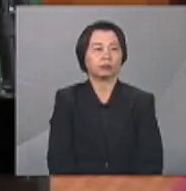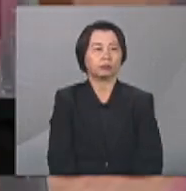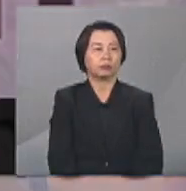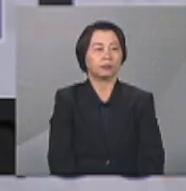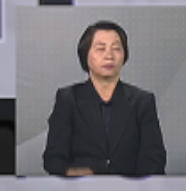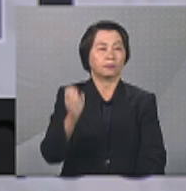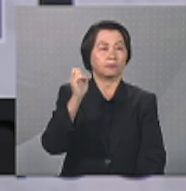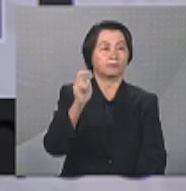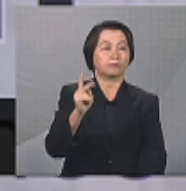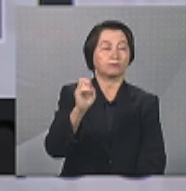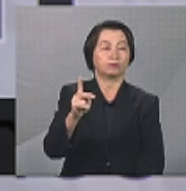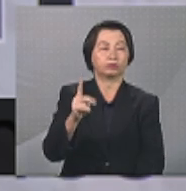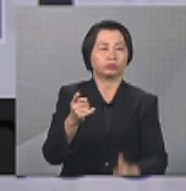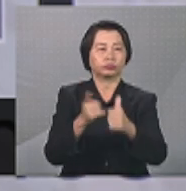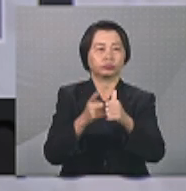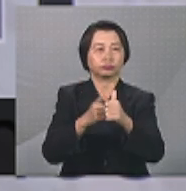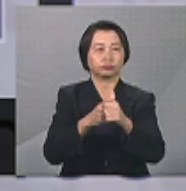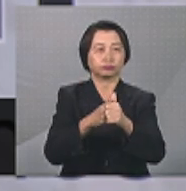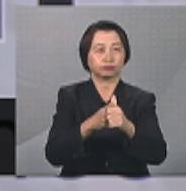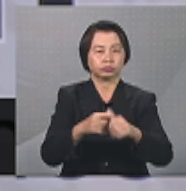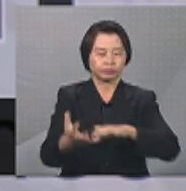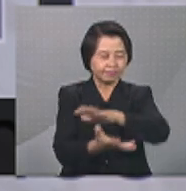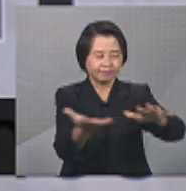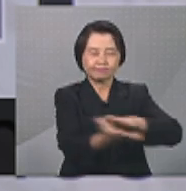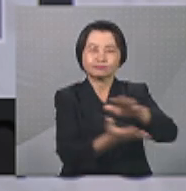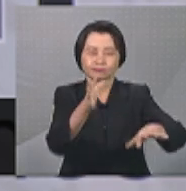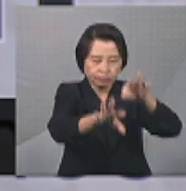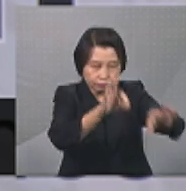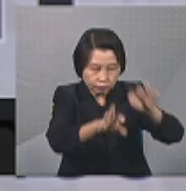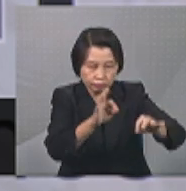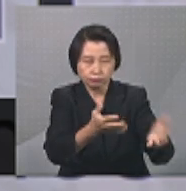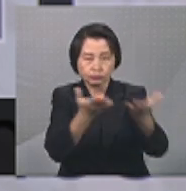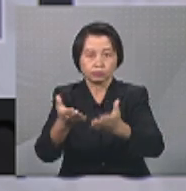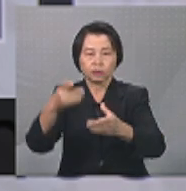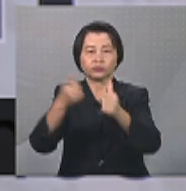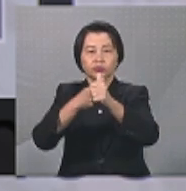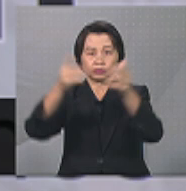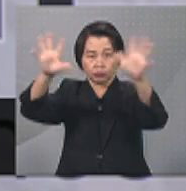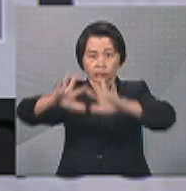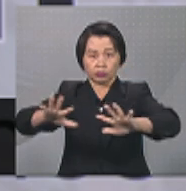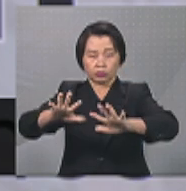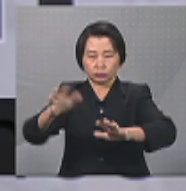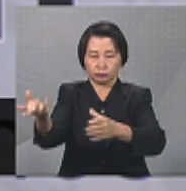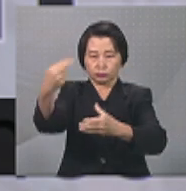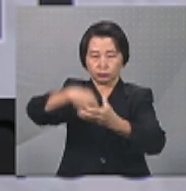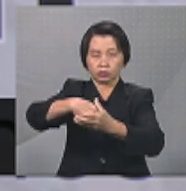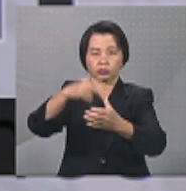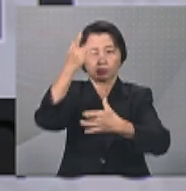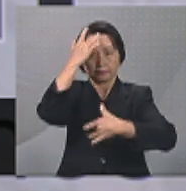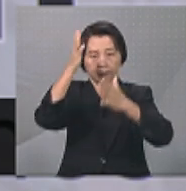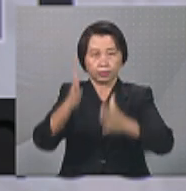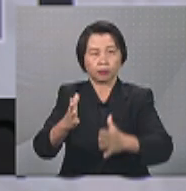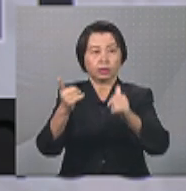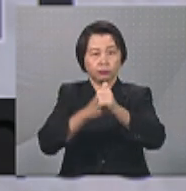Okay. First, the remdesivir, I think we are the first in the Asian country to recruit the patients, because we have started the